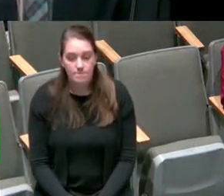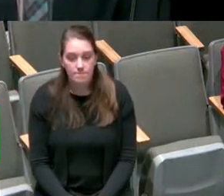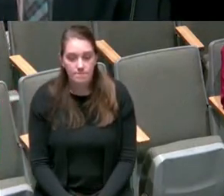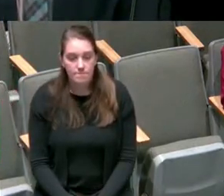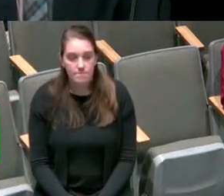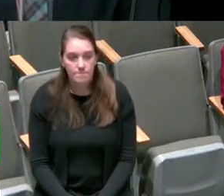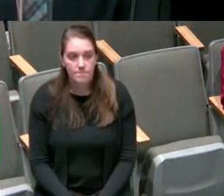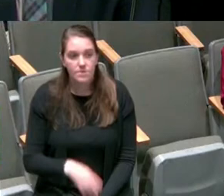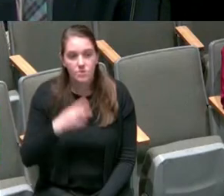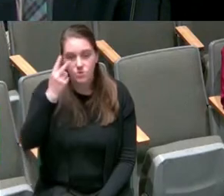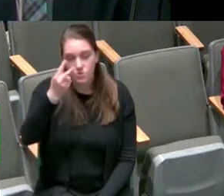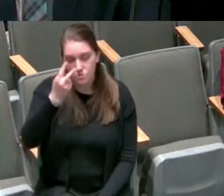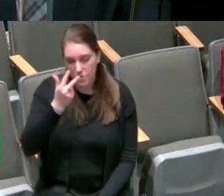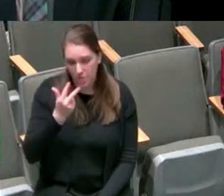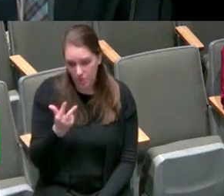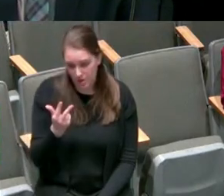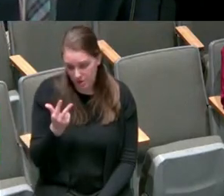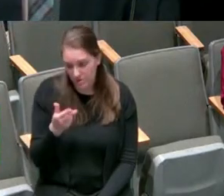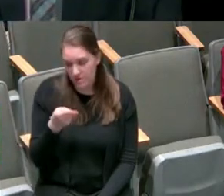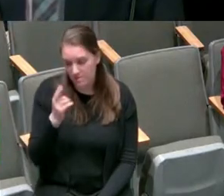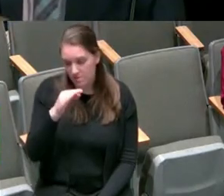two-thirds majority